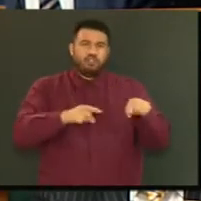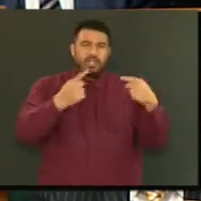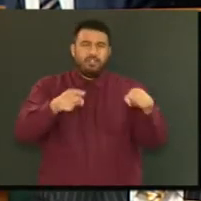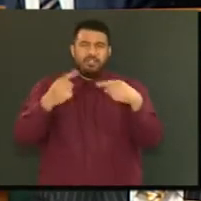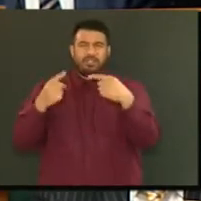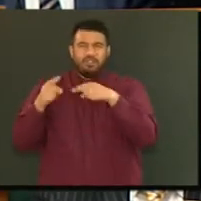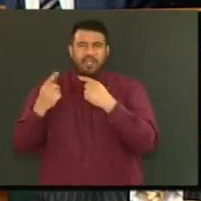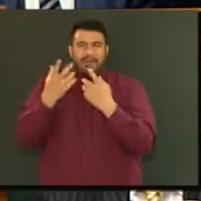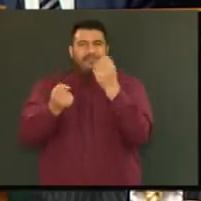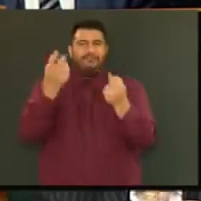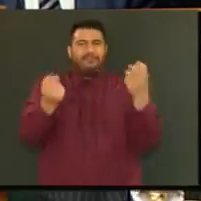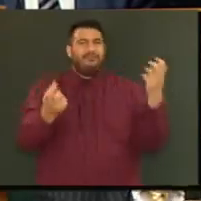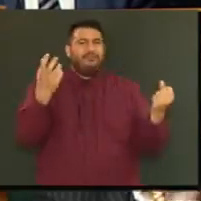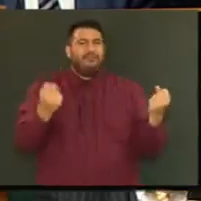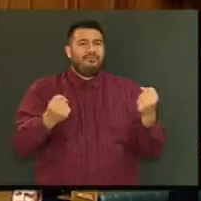New Zealanders.